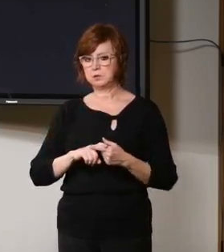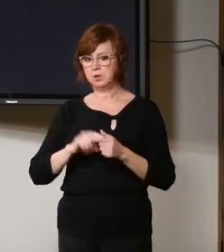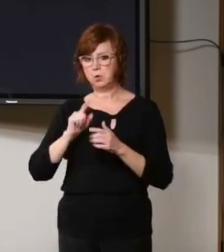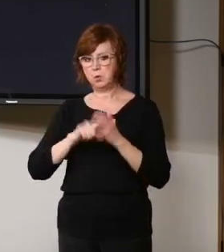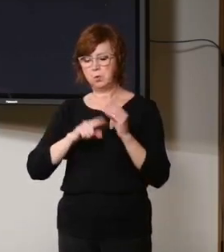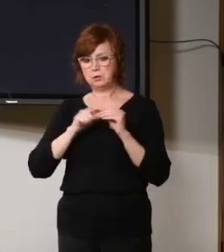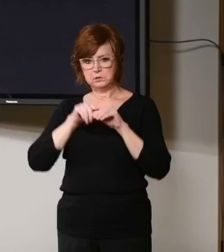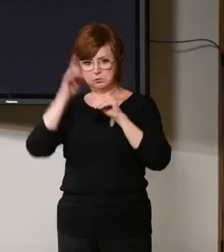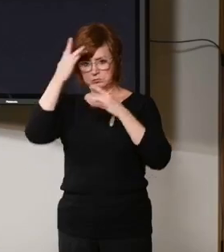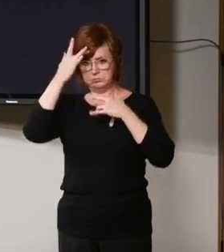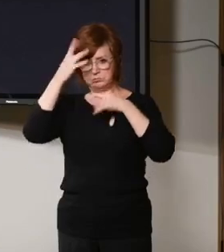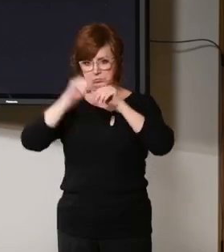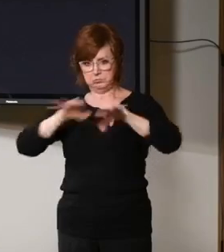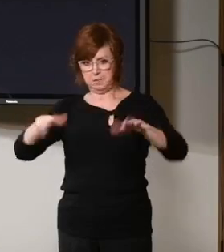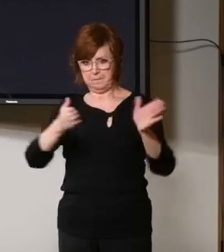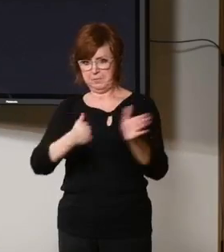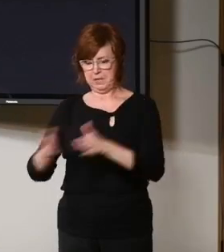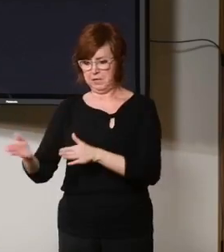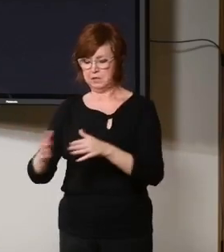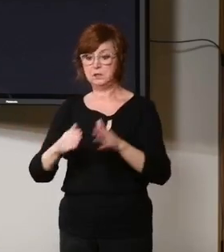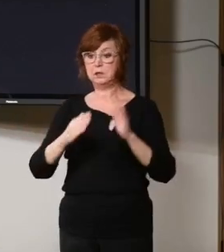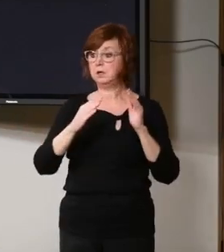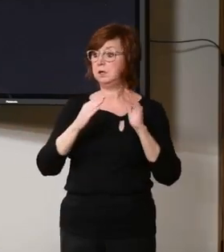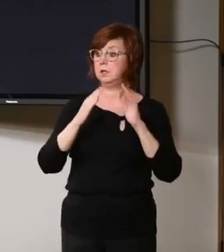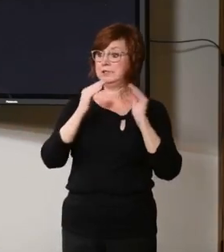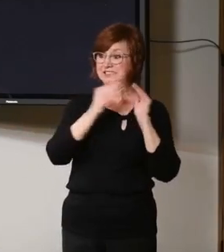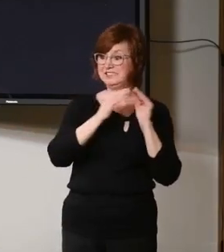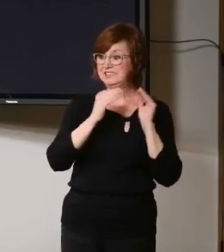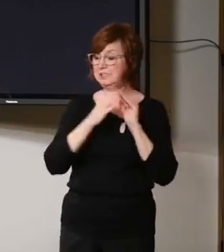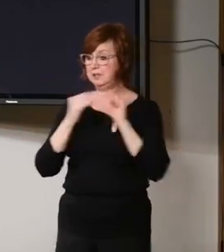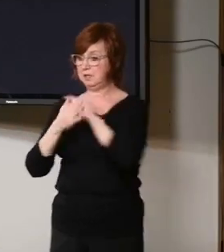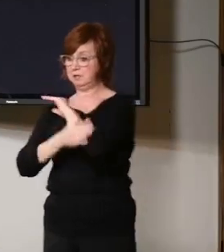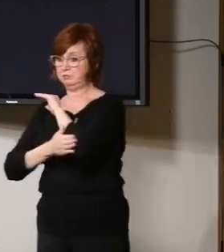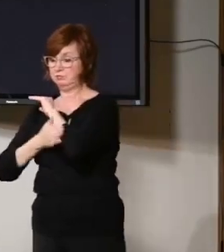plan the same as the urban plan, or are there differences?